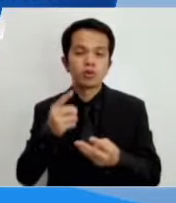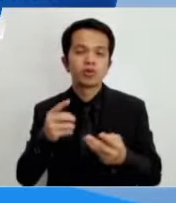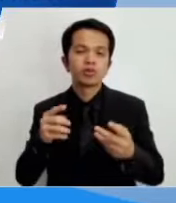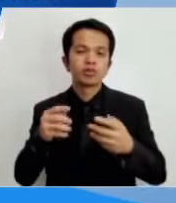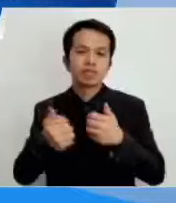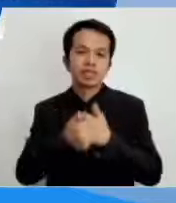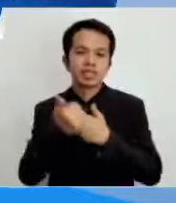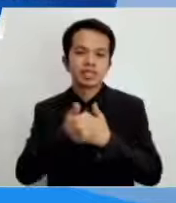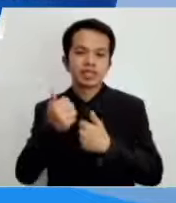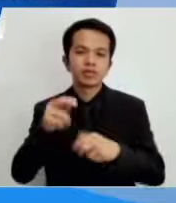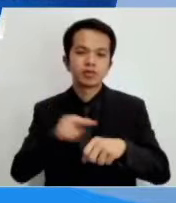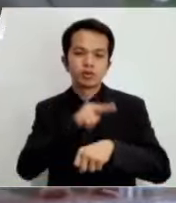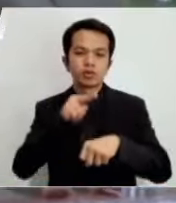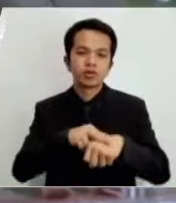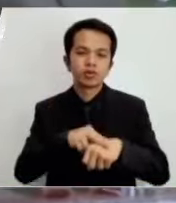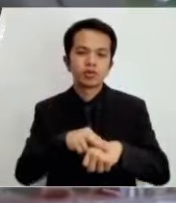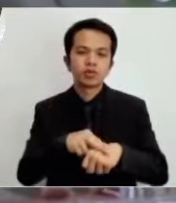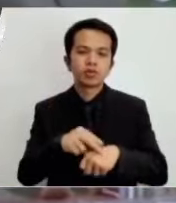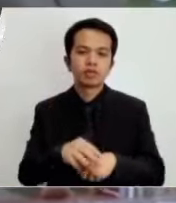The commission